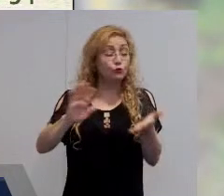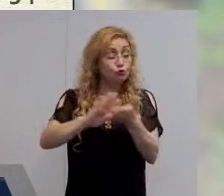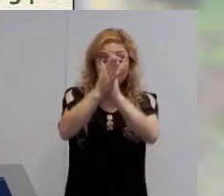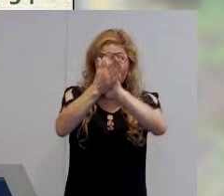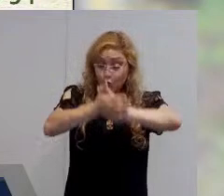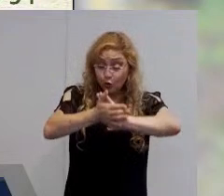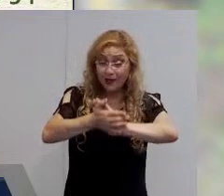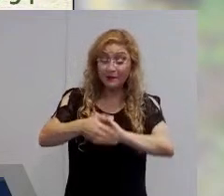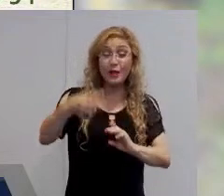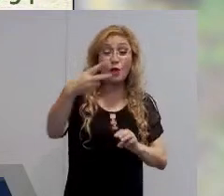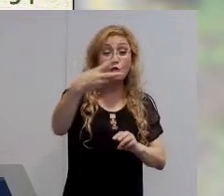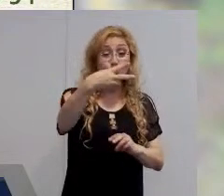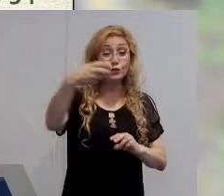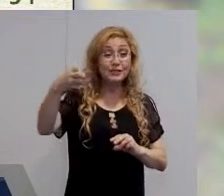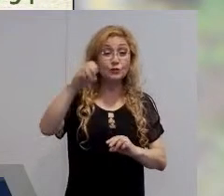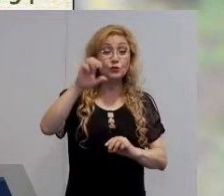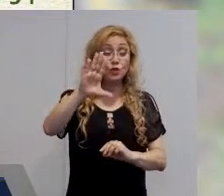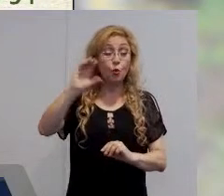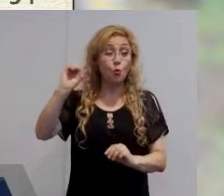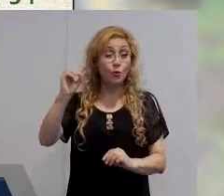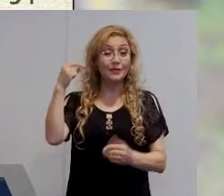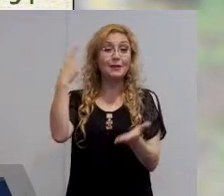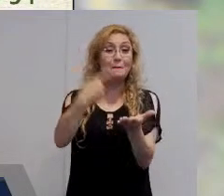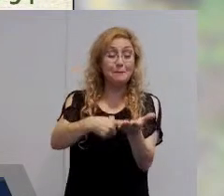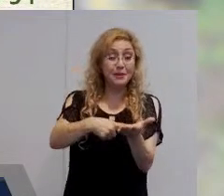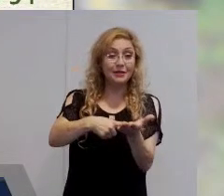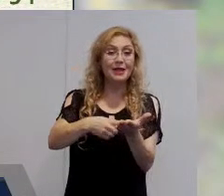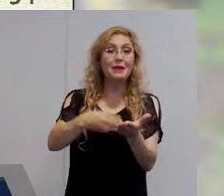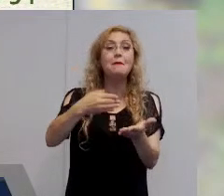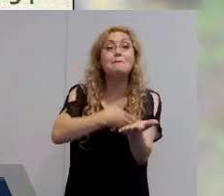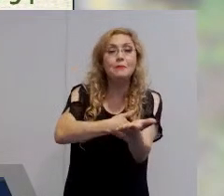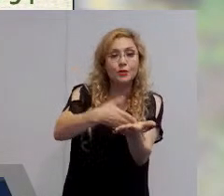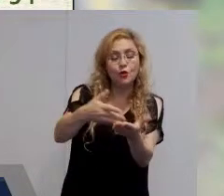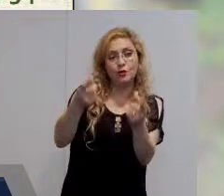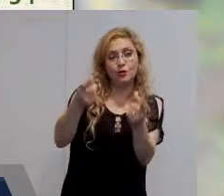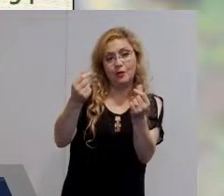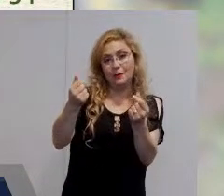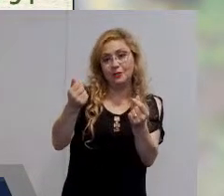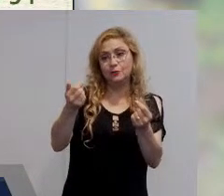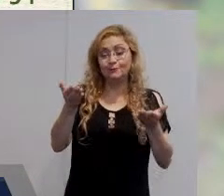250 million pesos, something like 270 million.